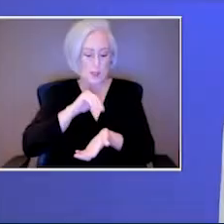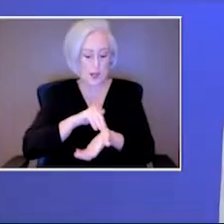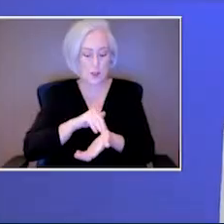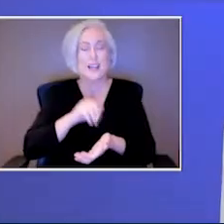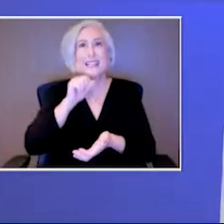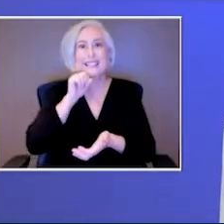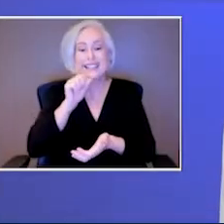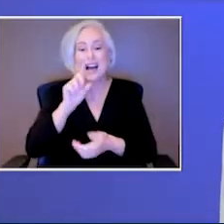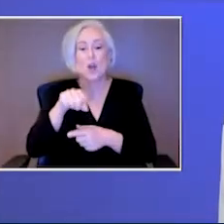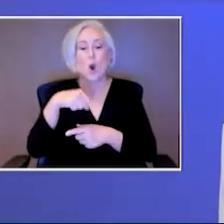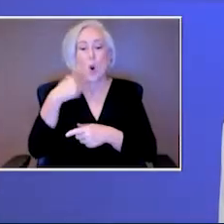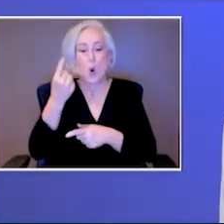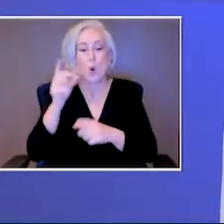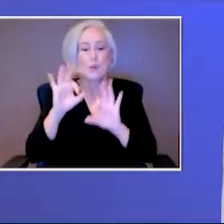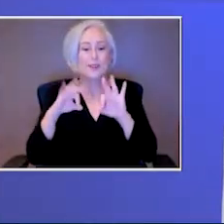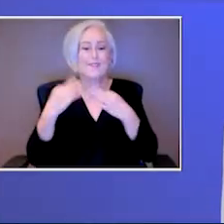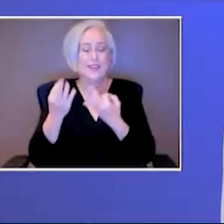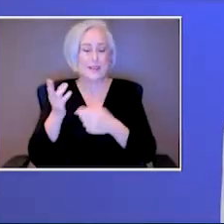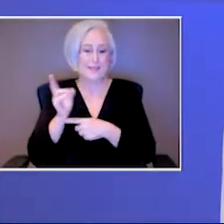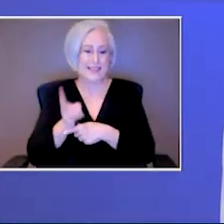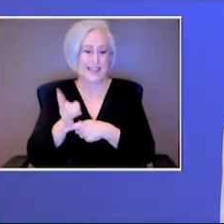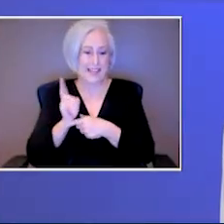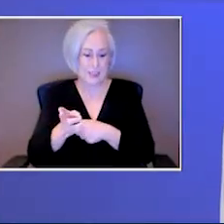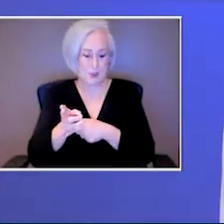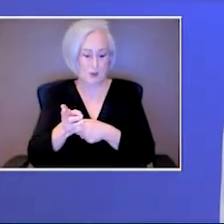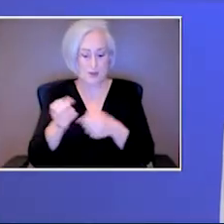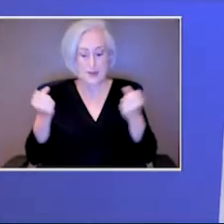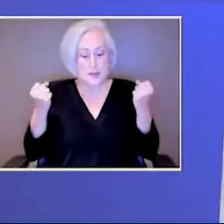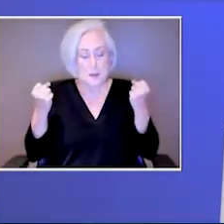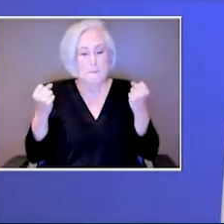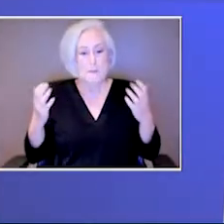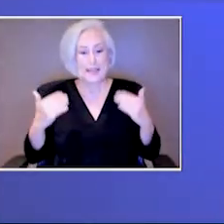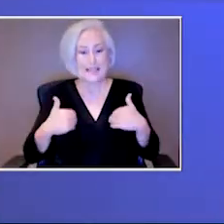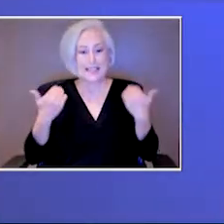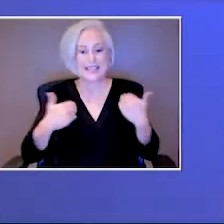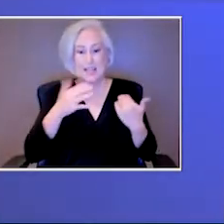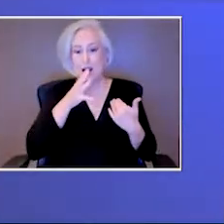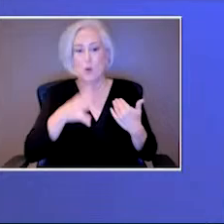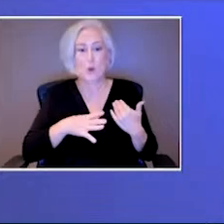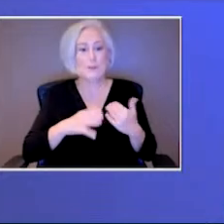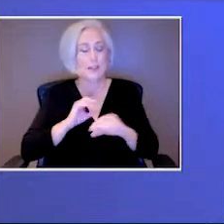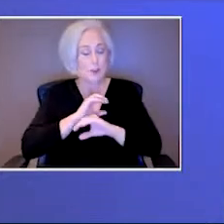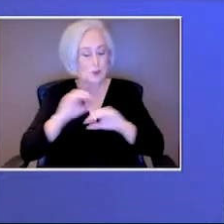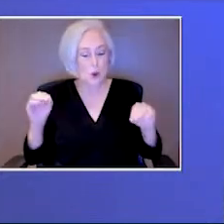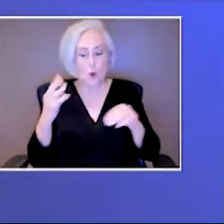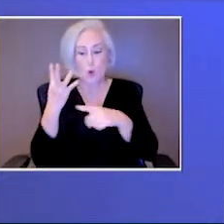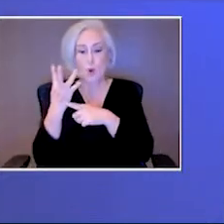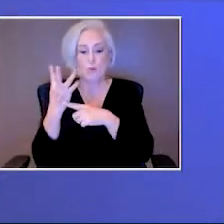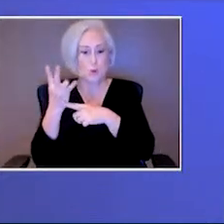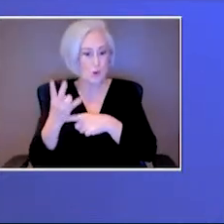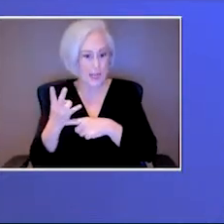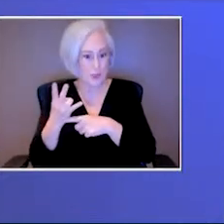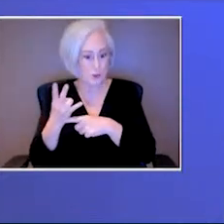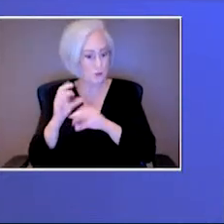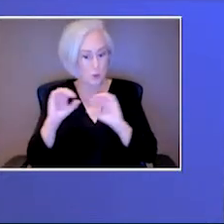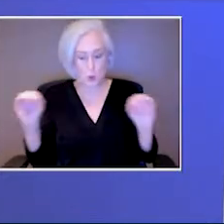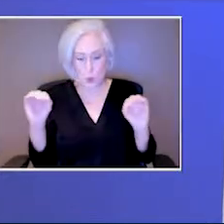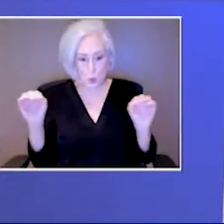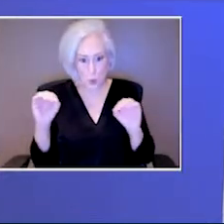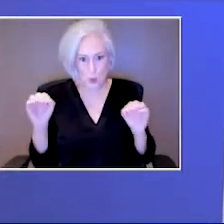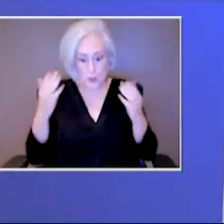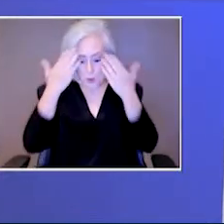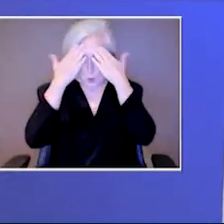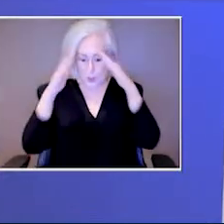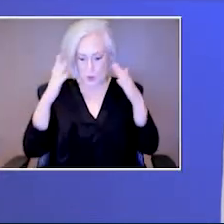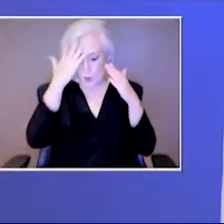think, something that's interesting is, a lot of younger women that are coming into us don't have genetic mutations. So we don't necessarily know the causes of